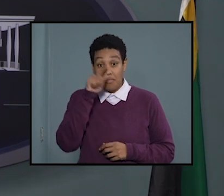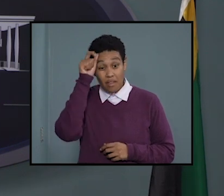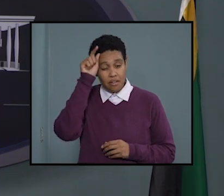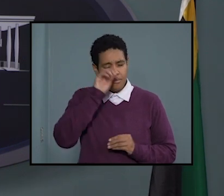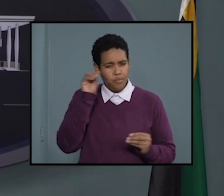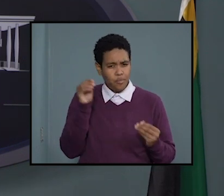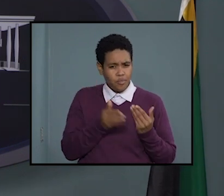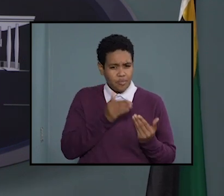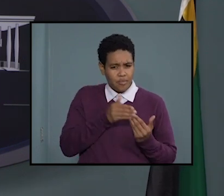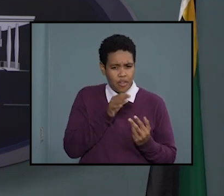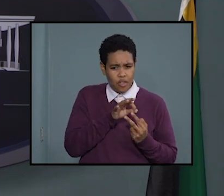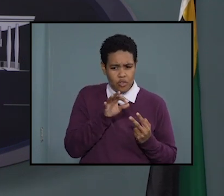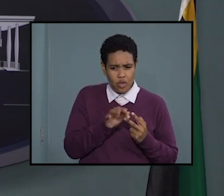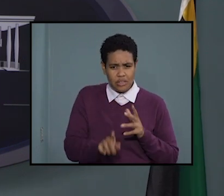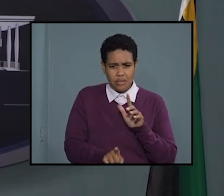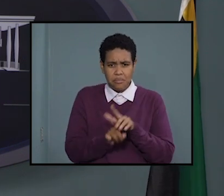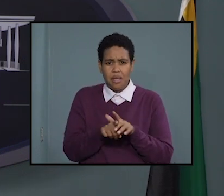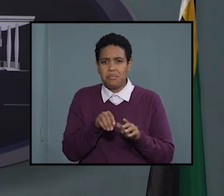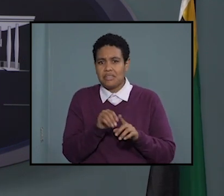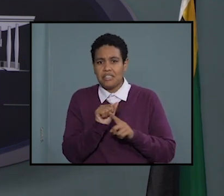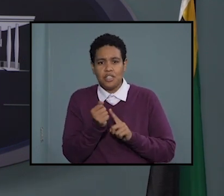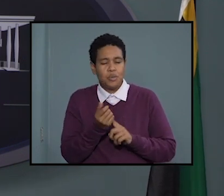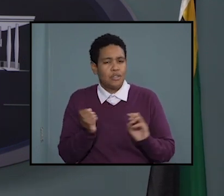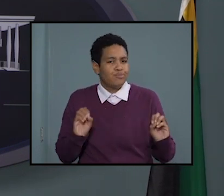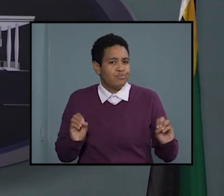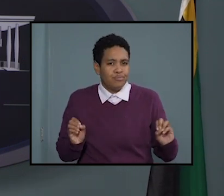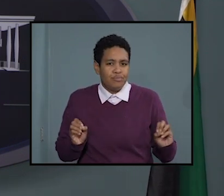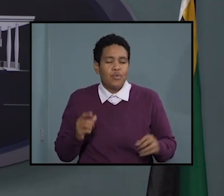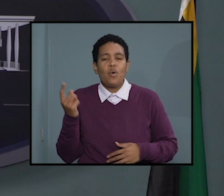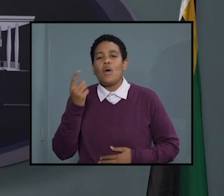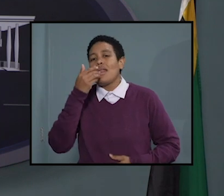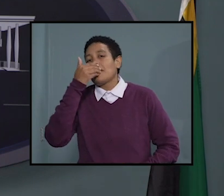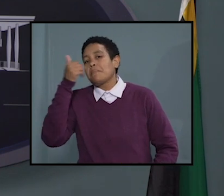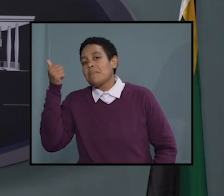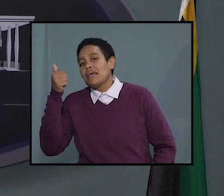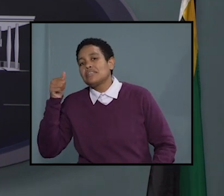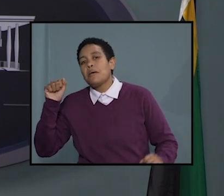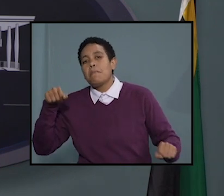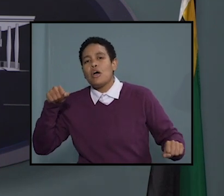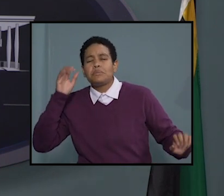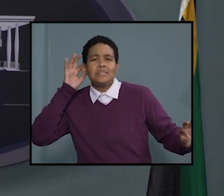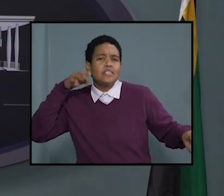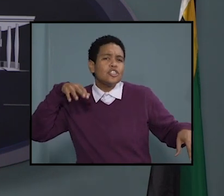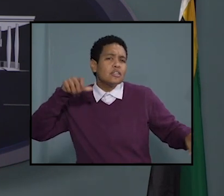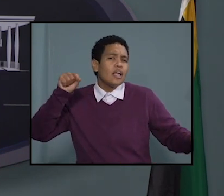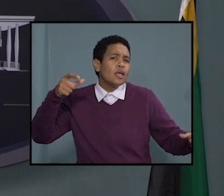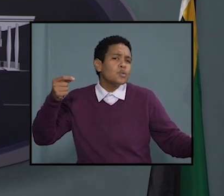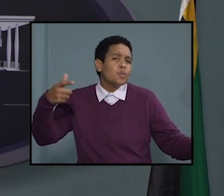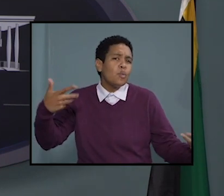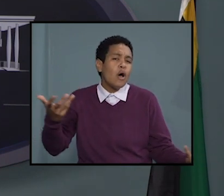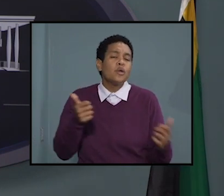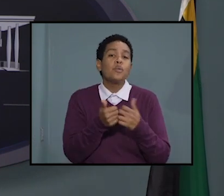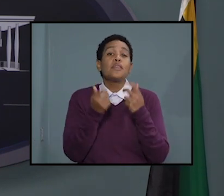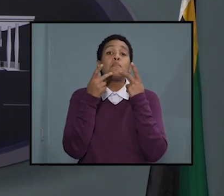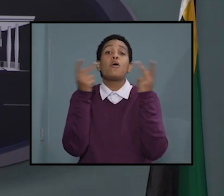in these circumstances. There are only the best possible decisions